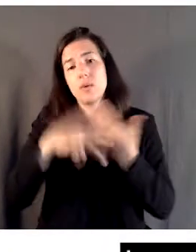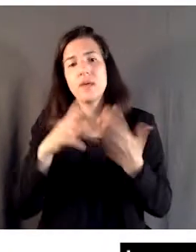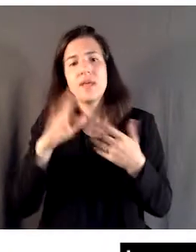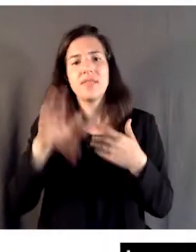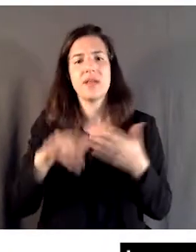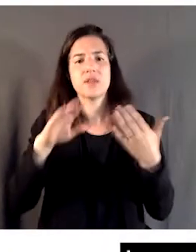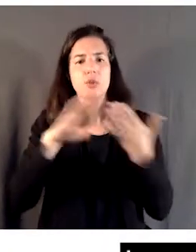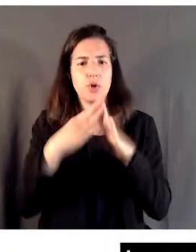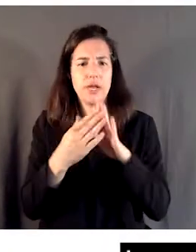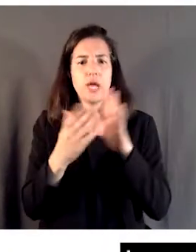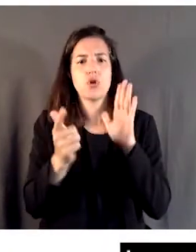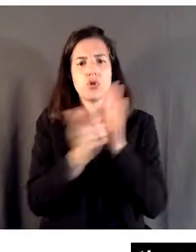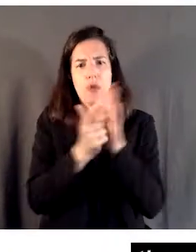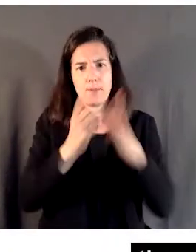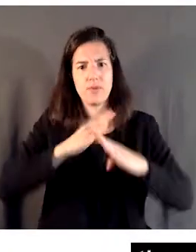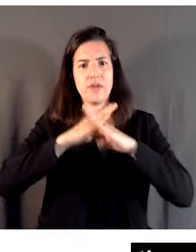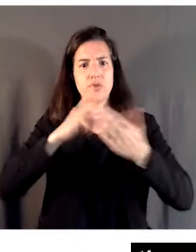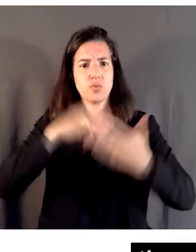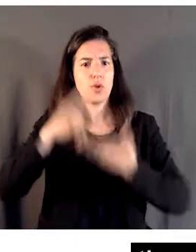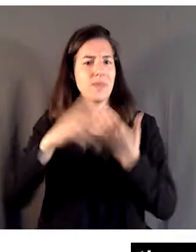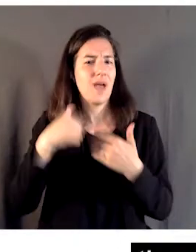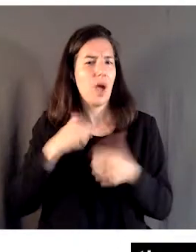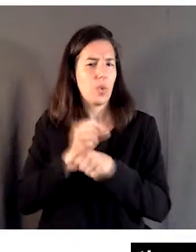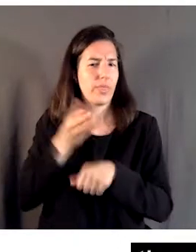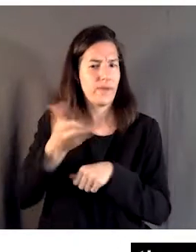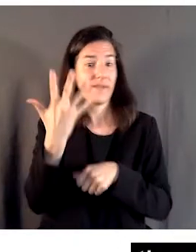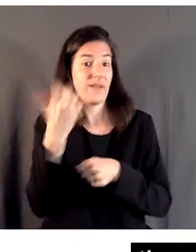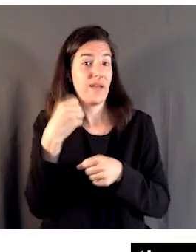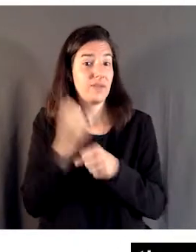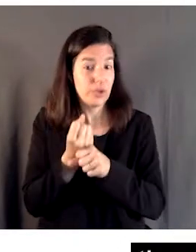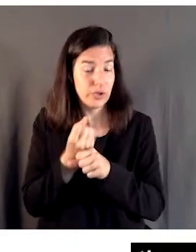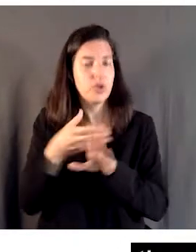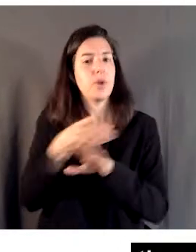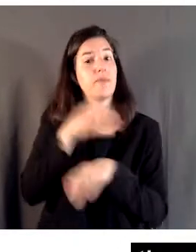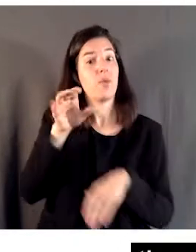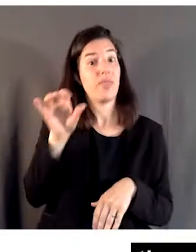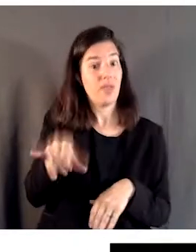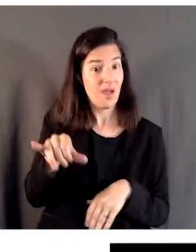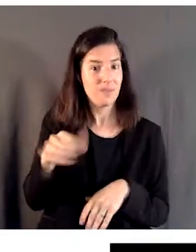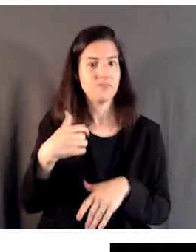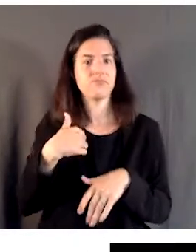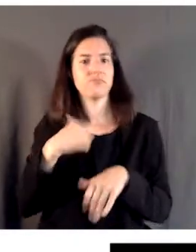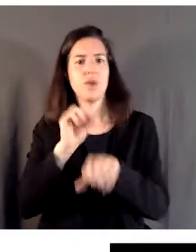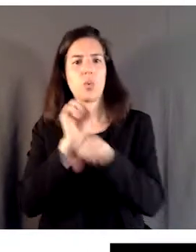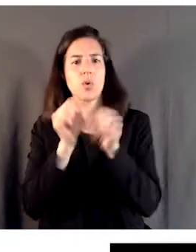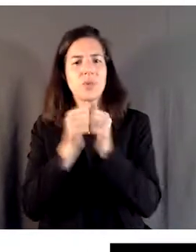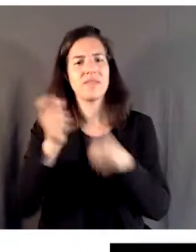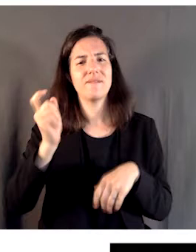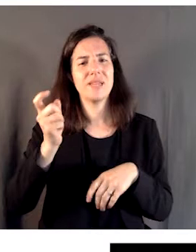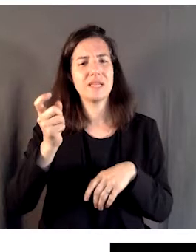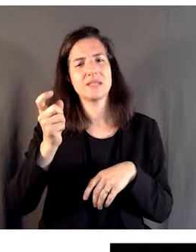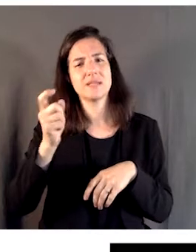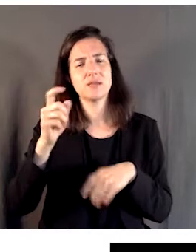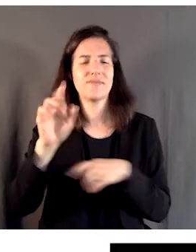crime prevention program. I was there for 5 years. And then previous to that, I was with Phoenix Youth